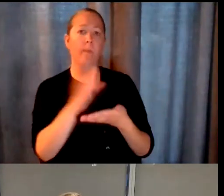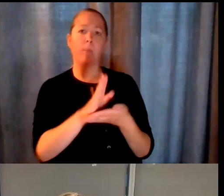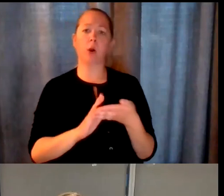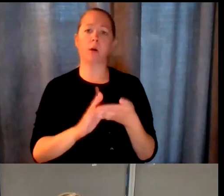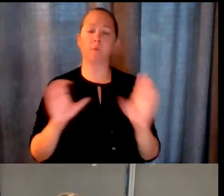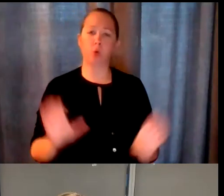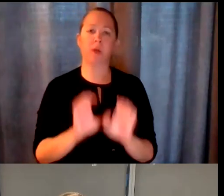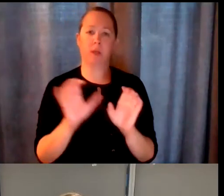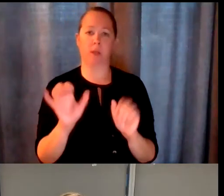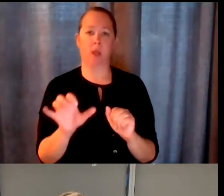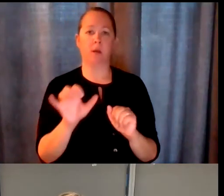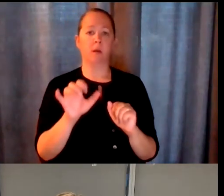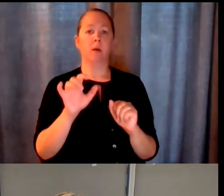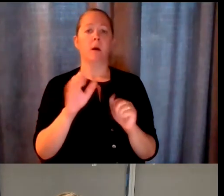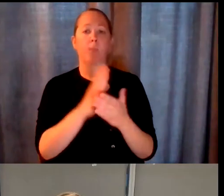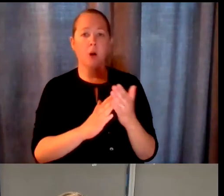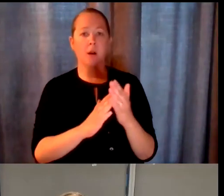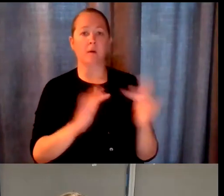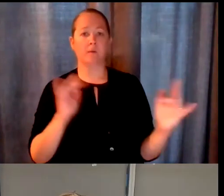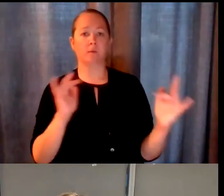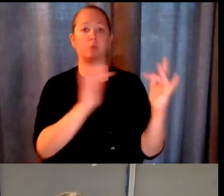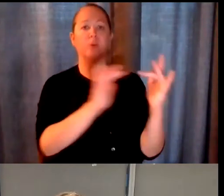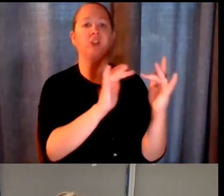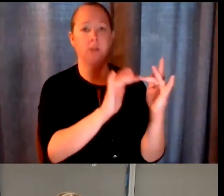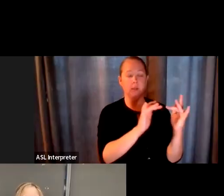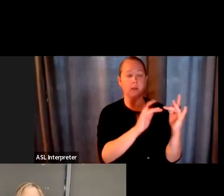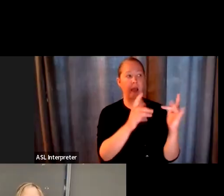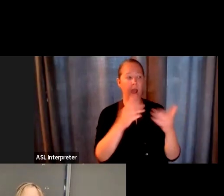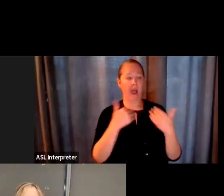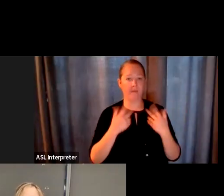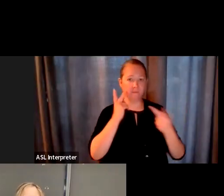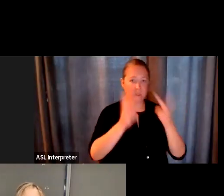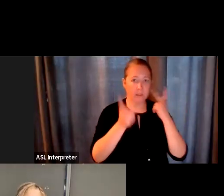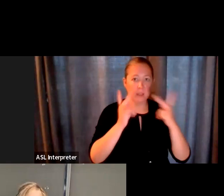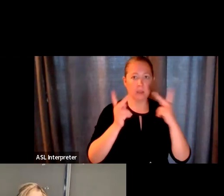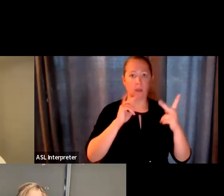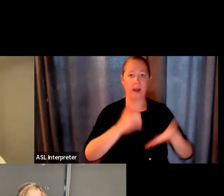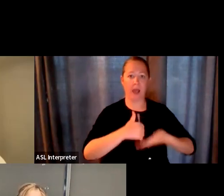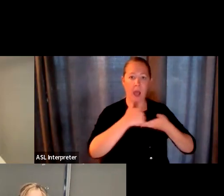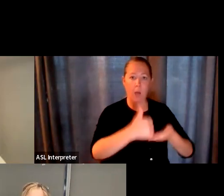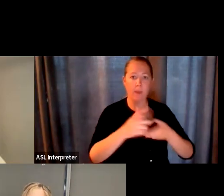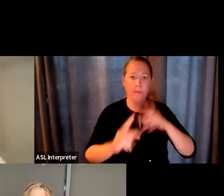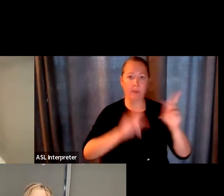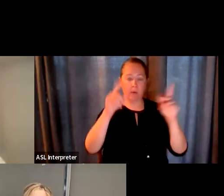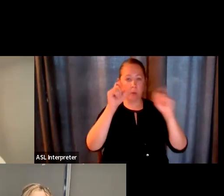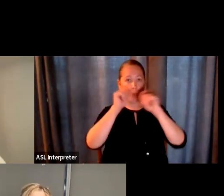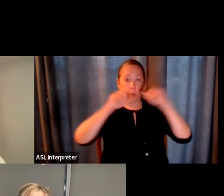of, you know, reaching folks and getting visibility and helping people awaken to the importance